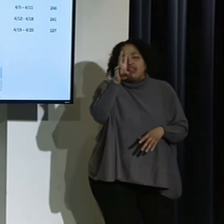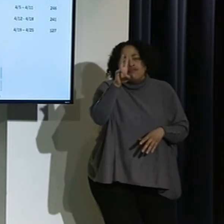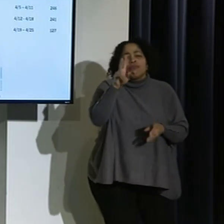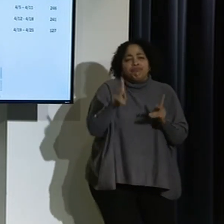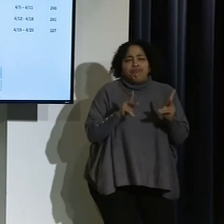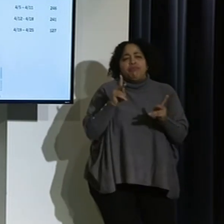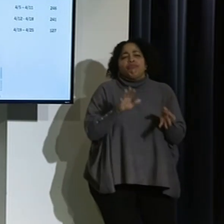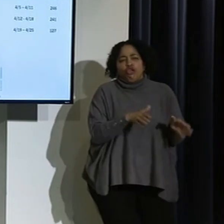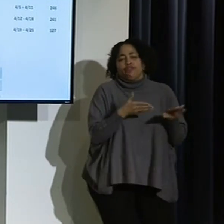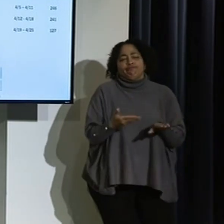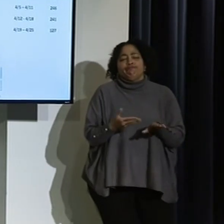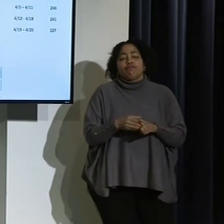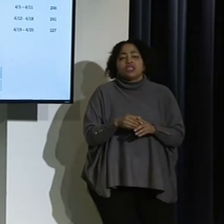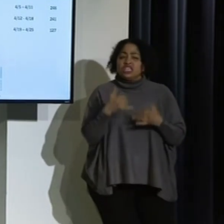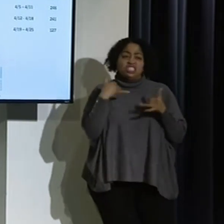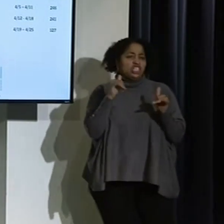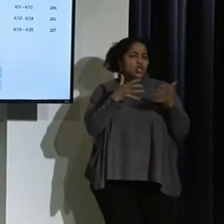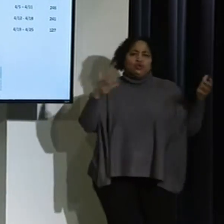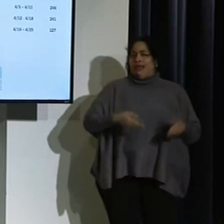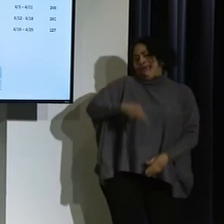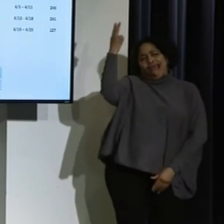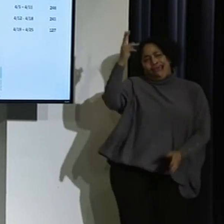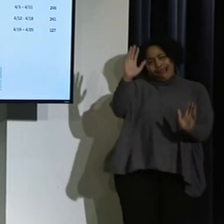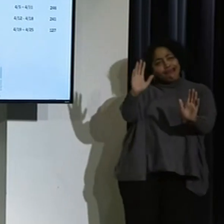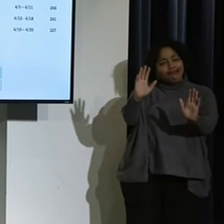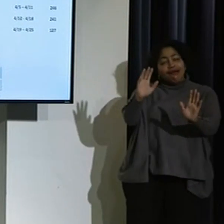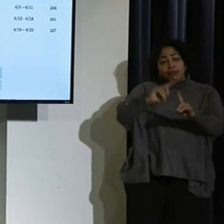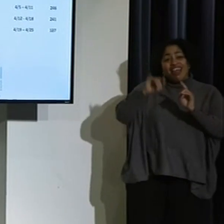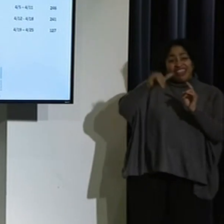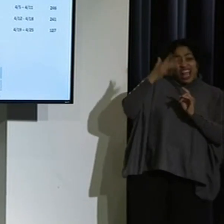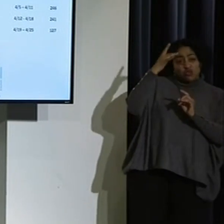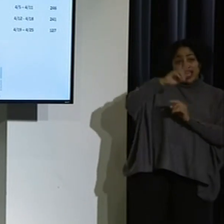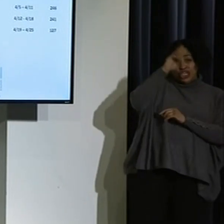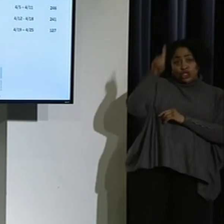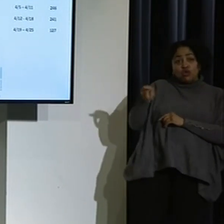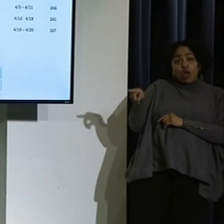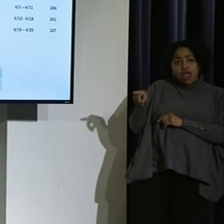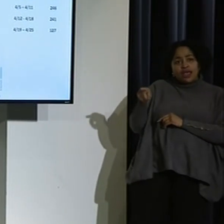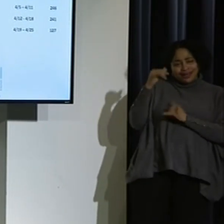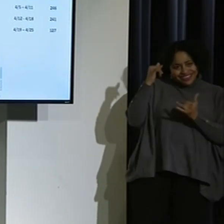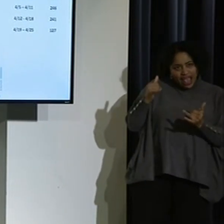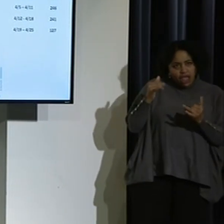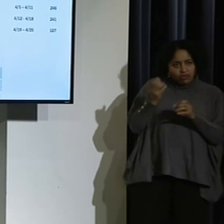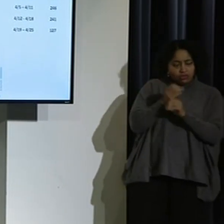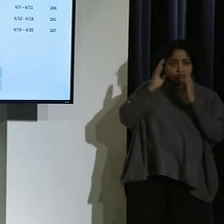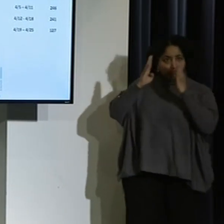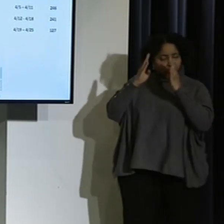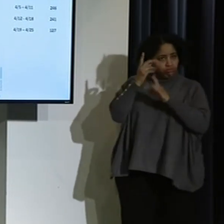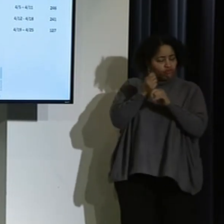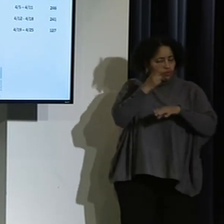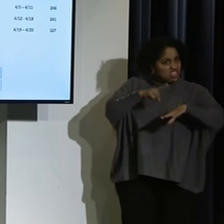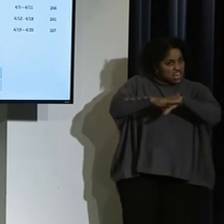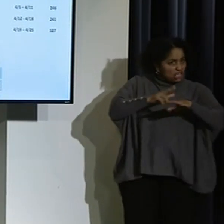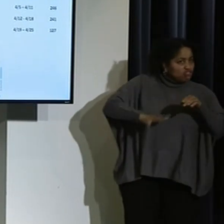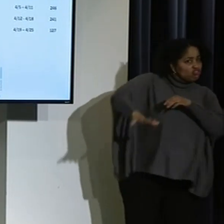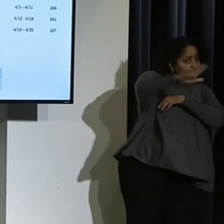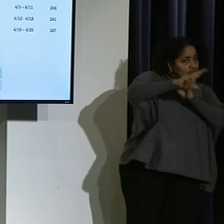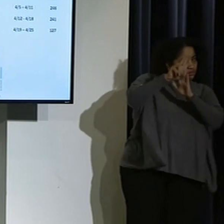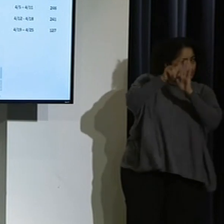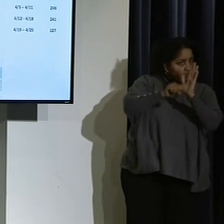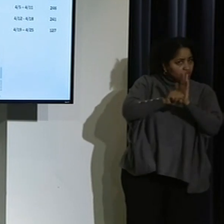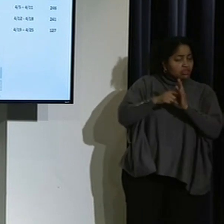127. It is still far too high. But this is why Detroit is attracting national attention. The speed at which we leveled